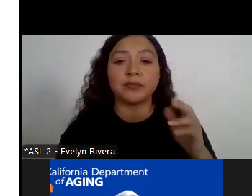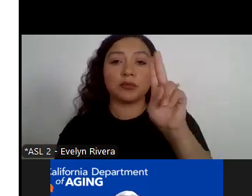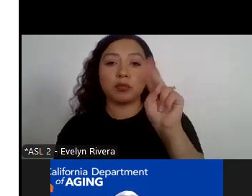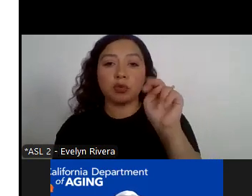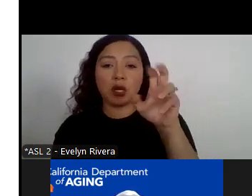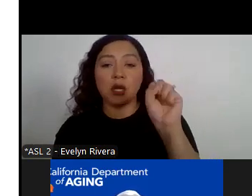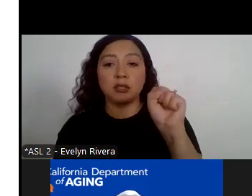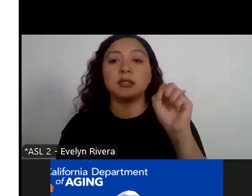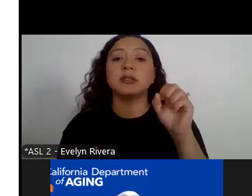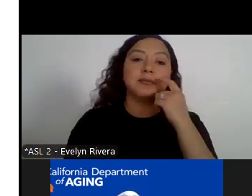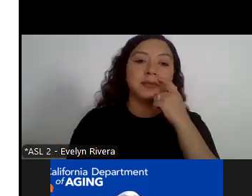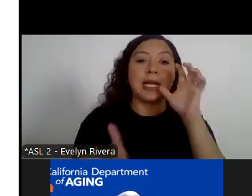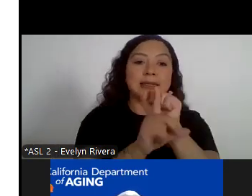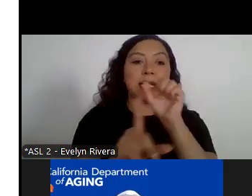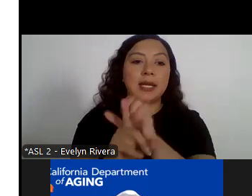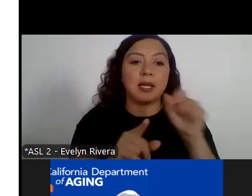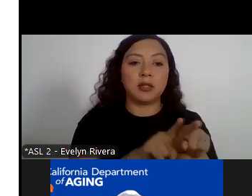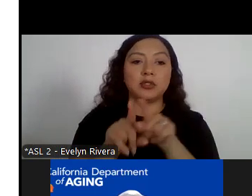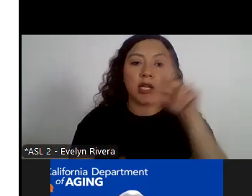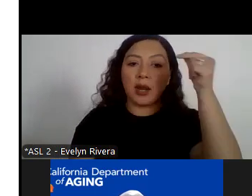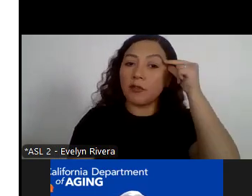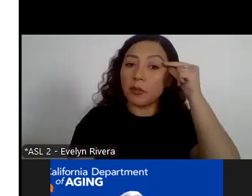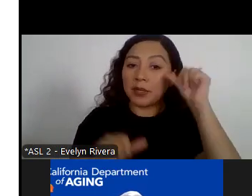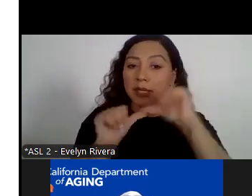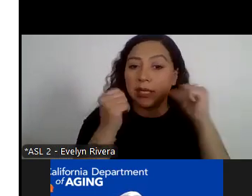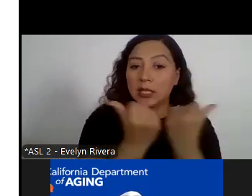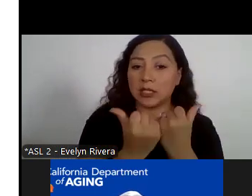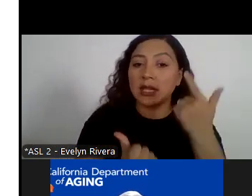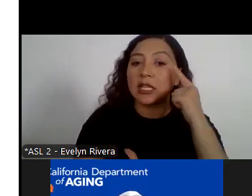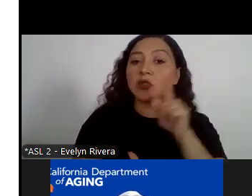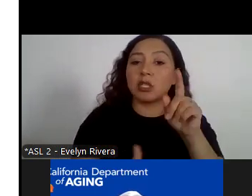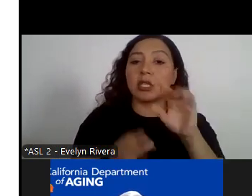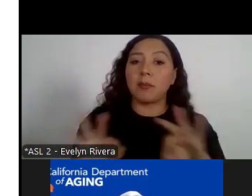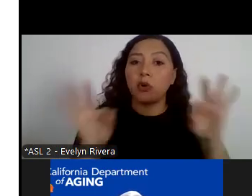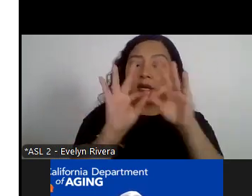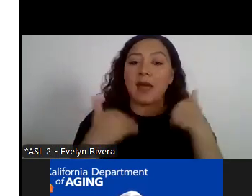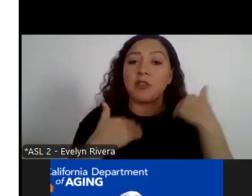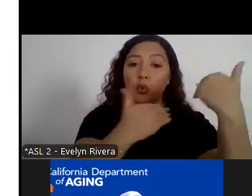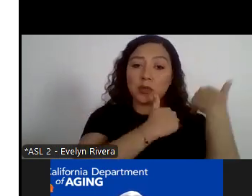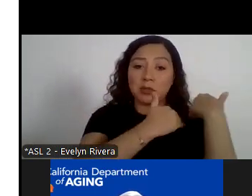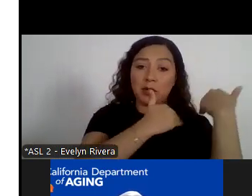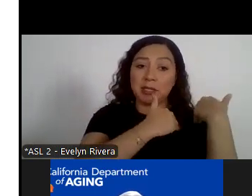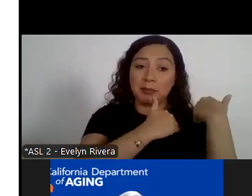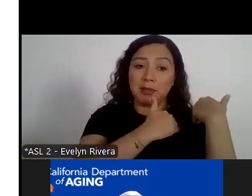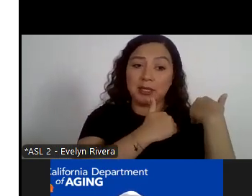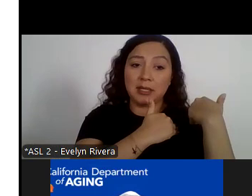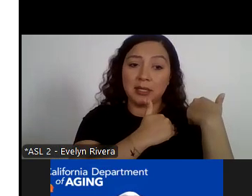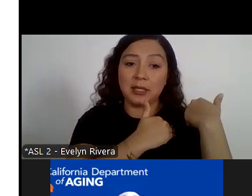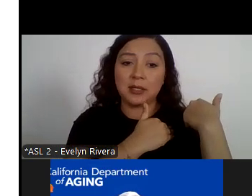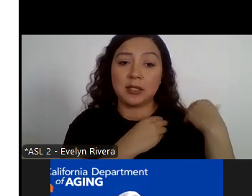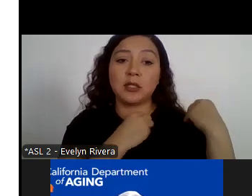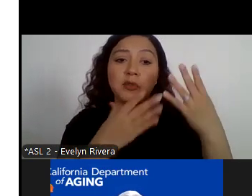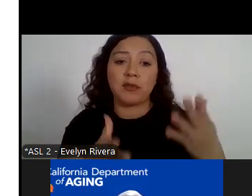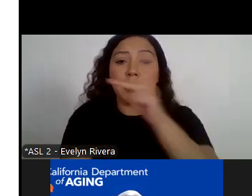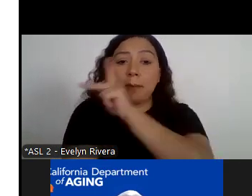obviously government agencies, it's good that we highlight the liability and putting, the liability that's putting patient care at risk, between